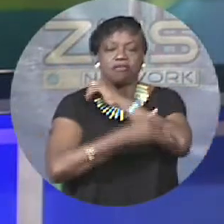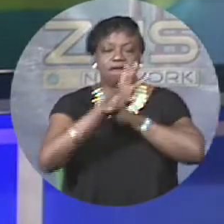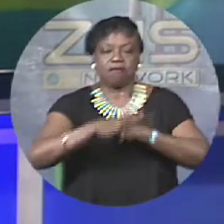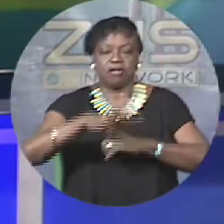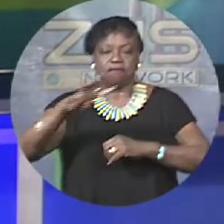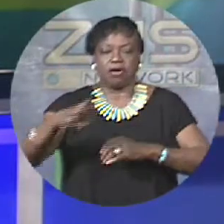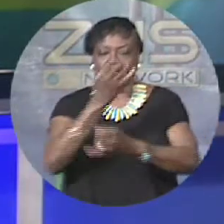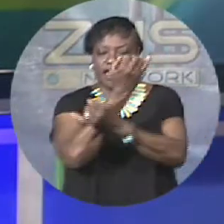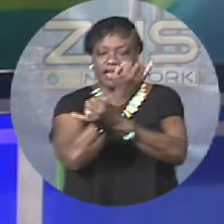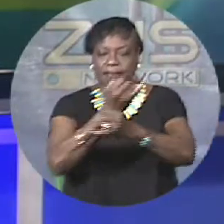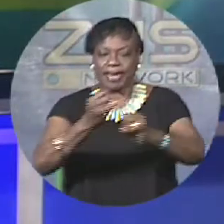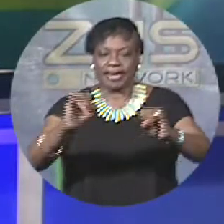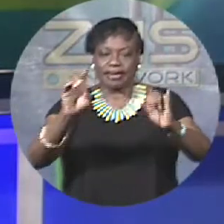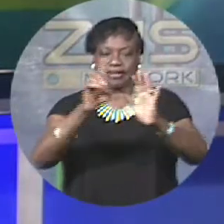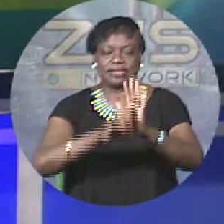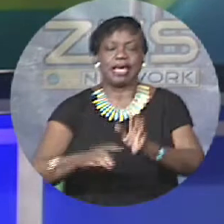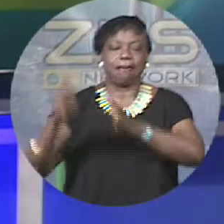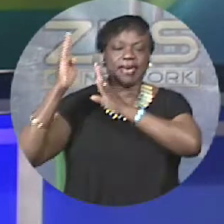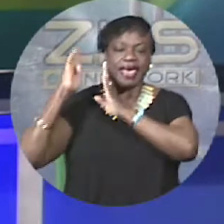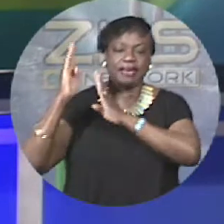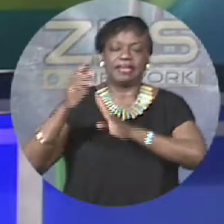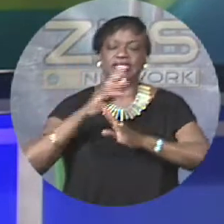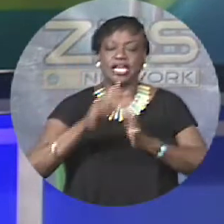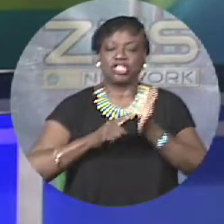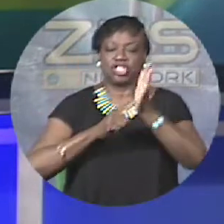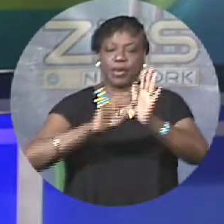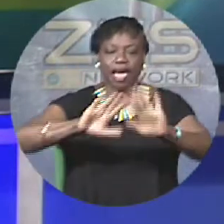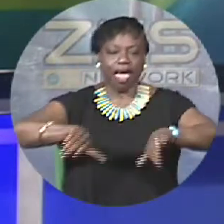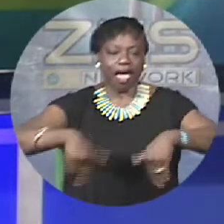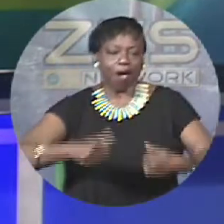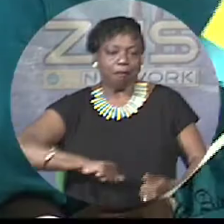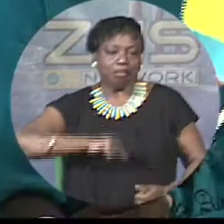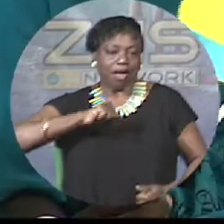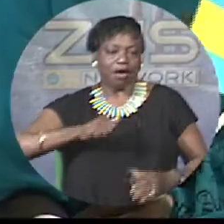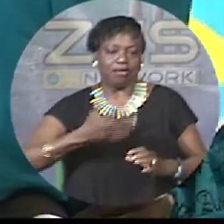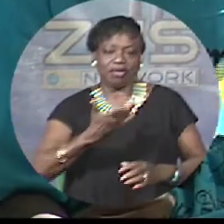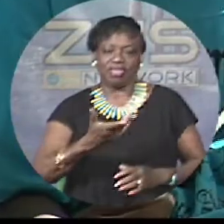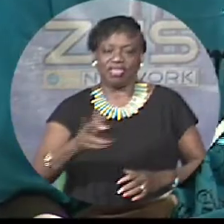Bahamians are showcasing just how proud they are.